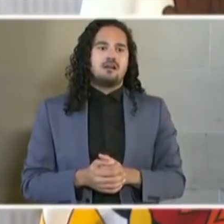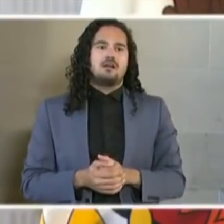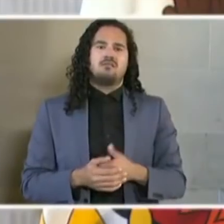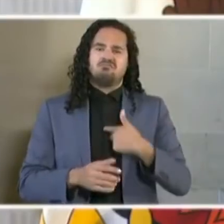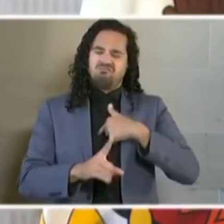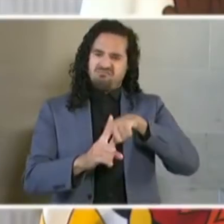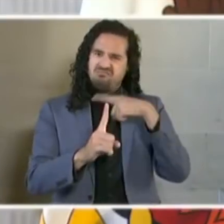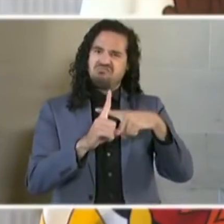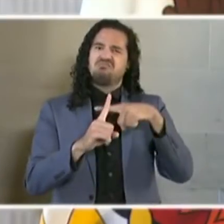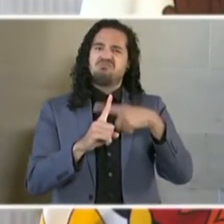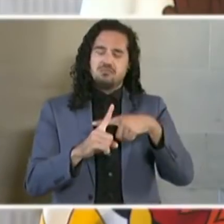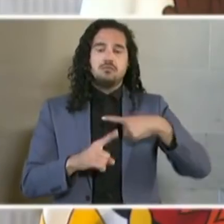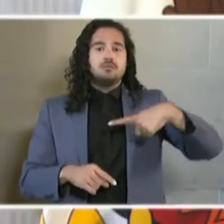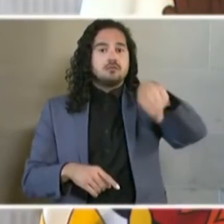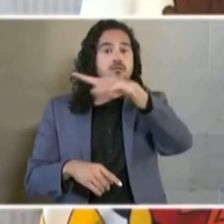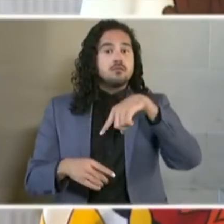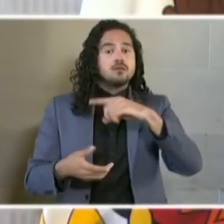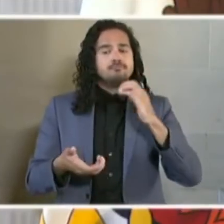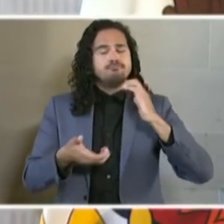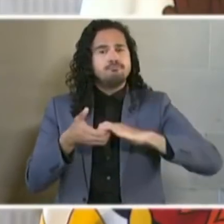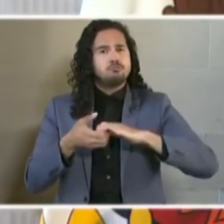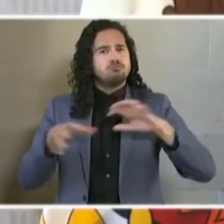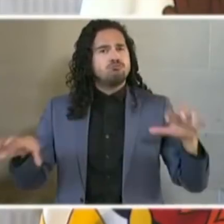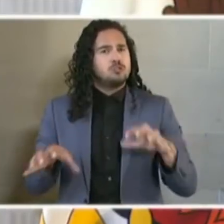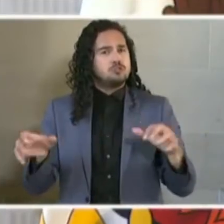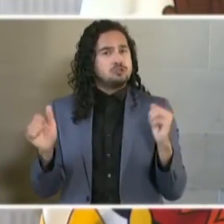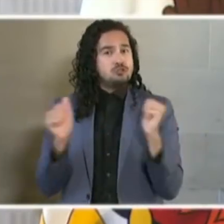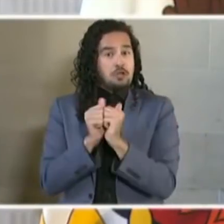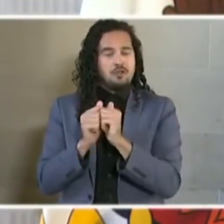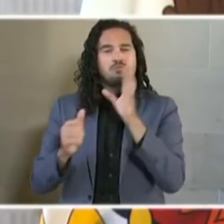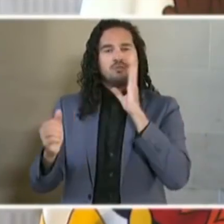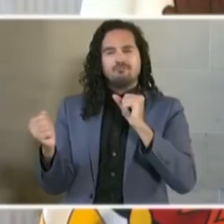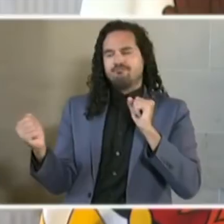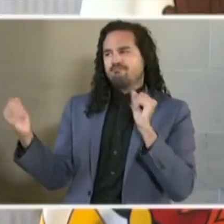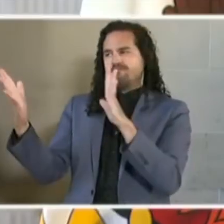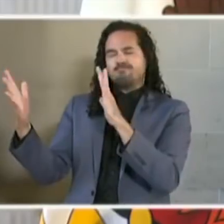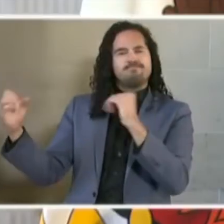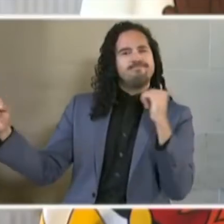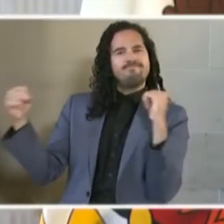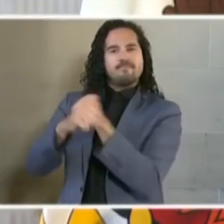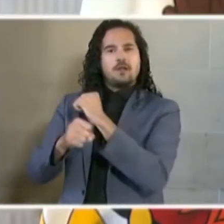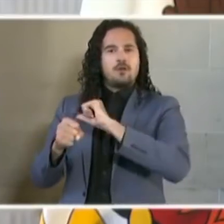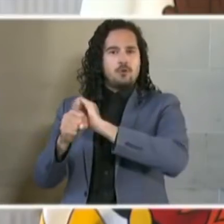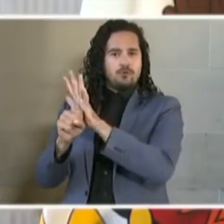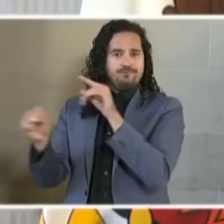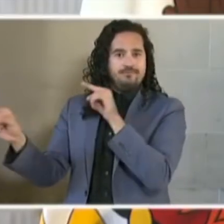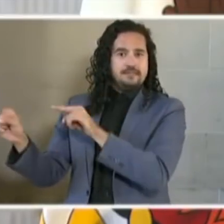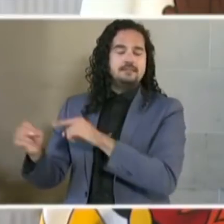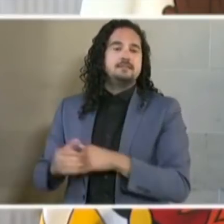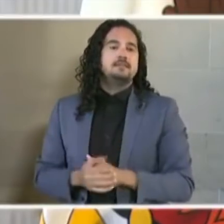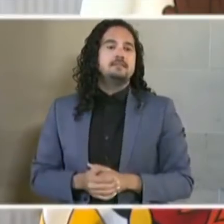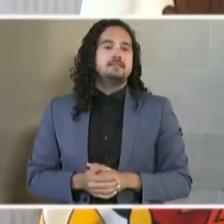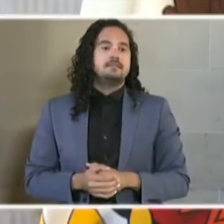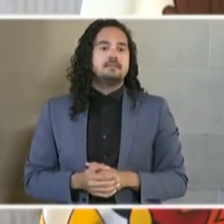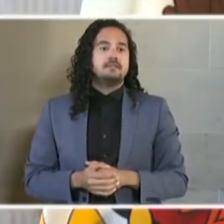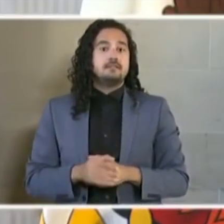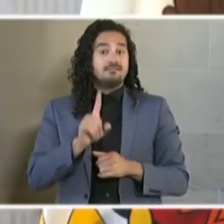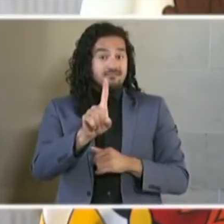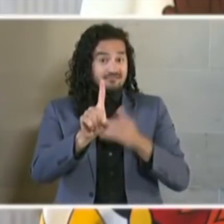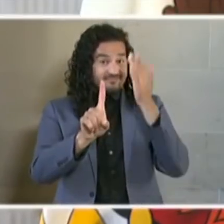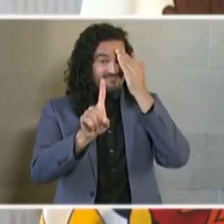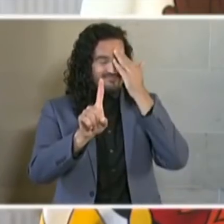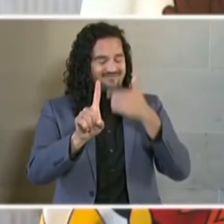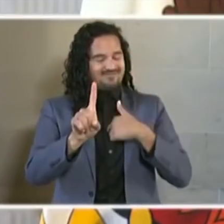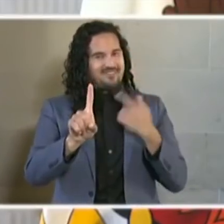done 2 times before. But I wouldn't be me unless I reminded you, keep wearing those